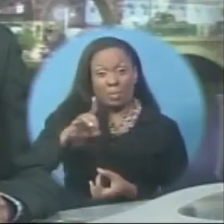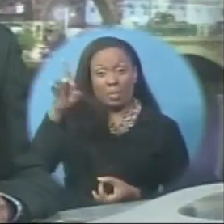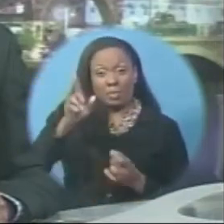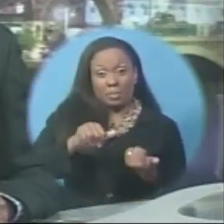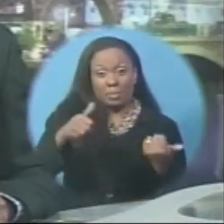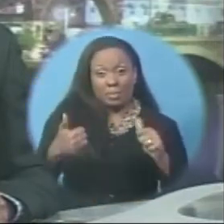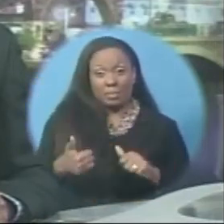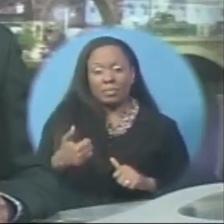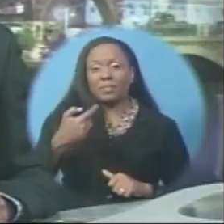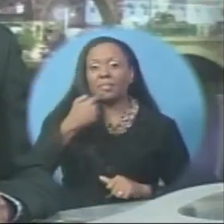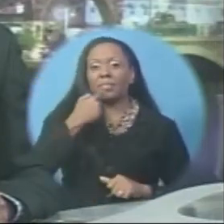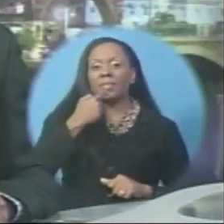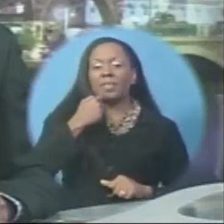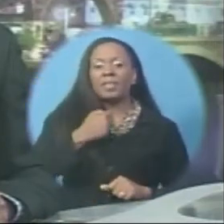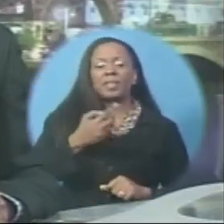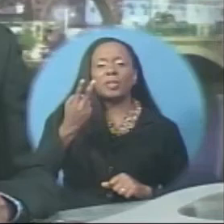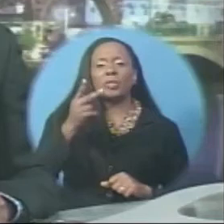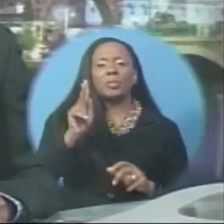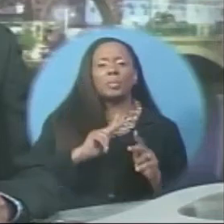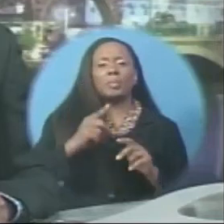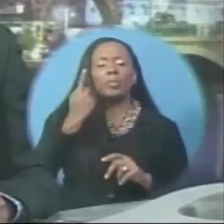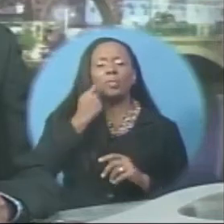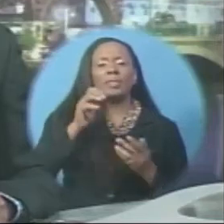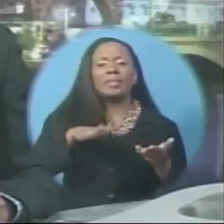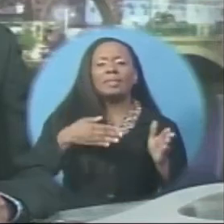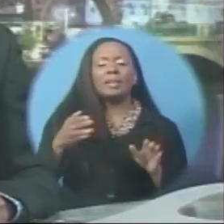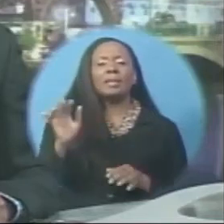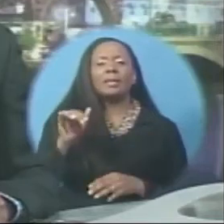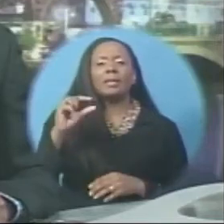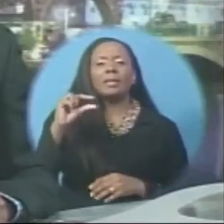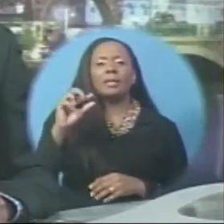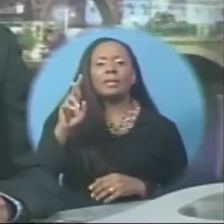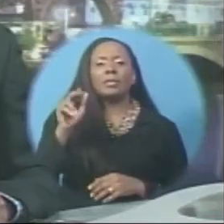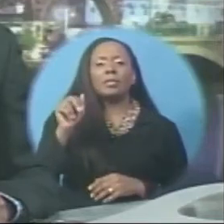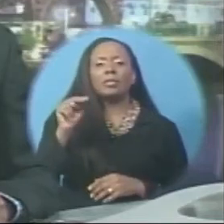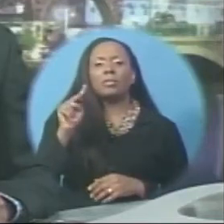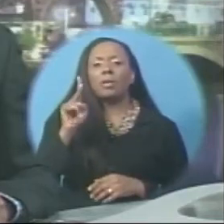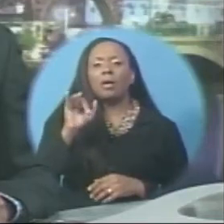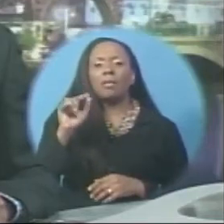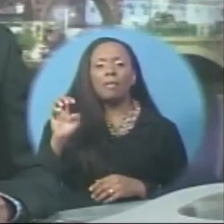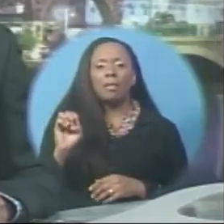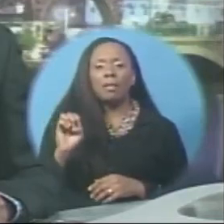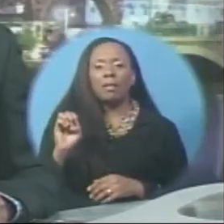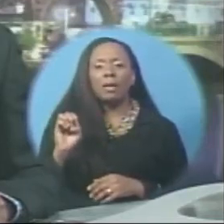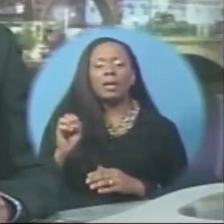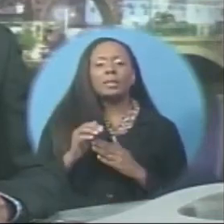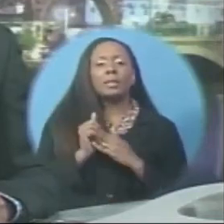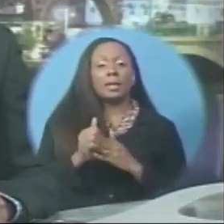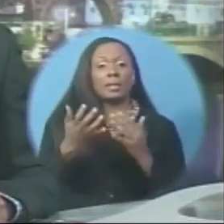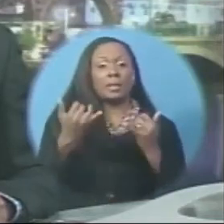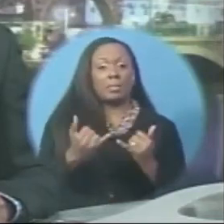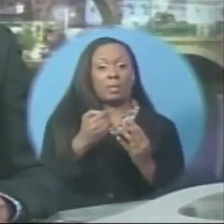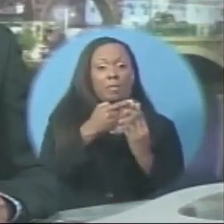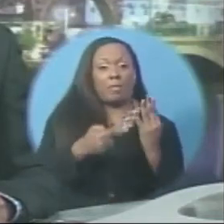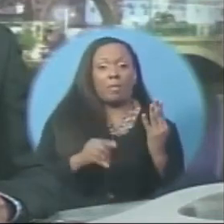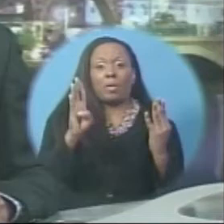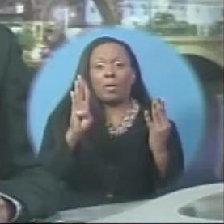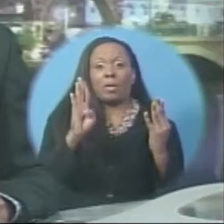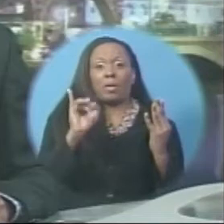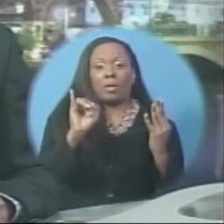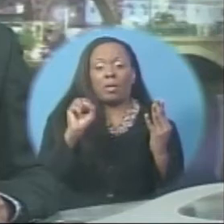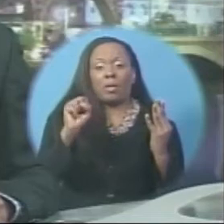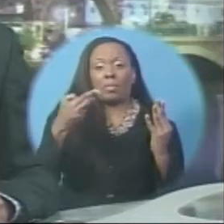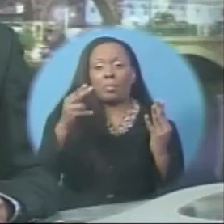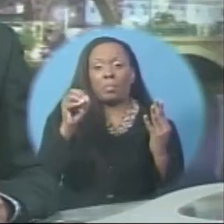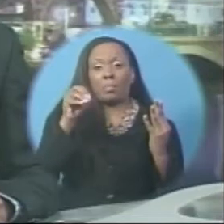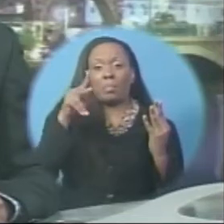Harris, says the church, after the passing of the late patriarch Granville Williams and Malcolm Babb, is being led by 4 bishops consecrated